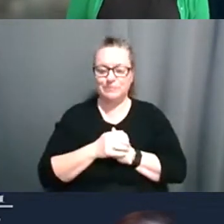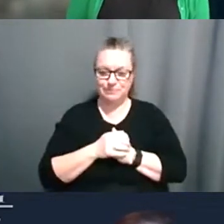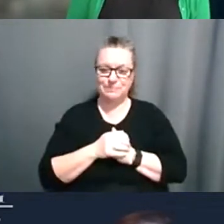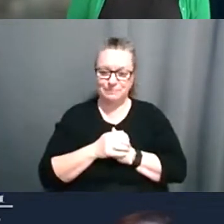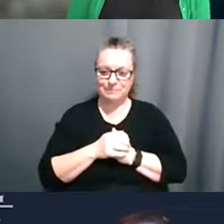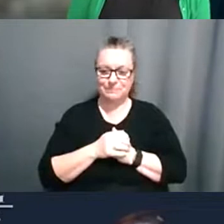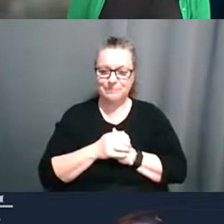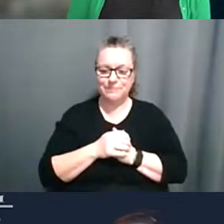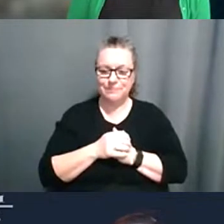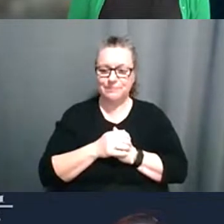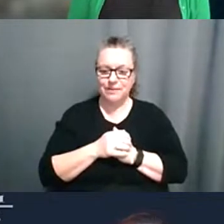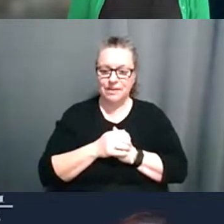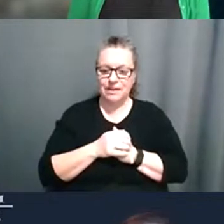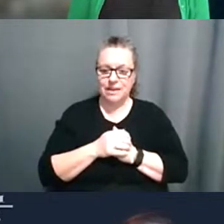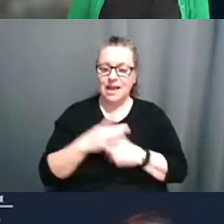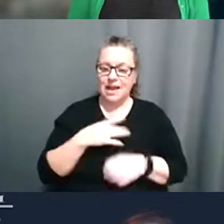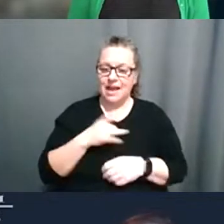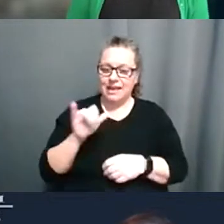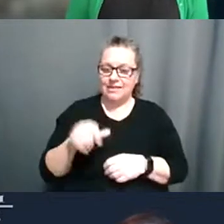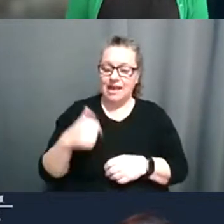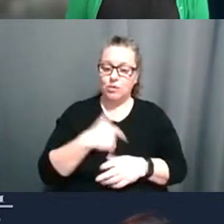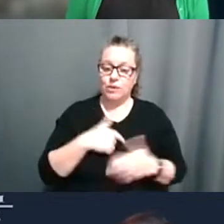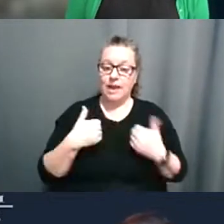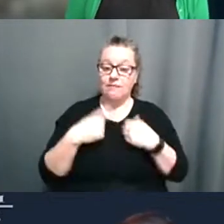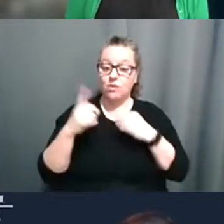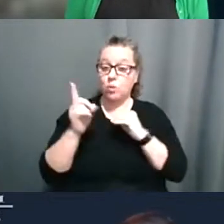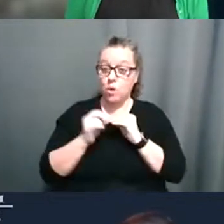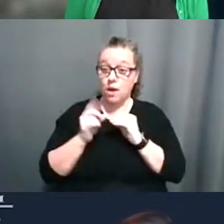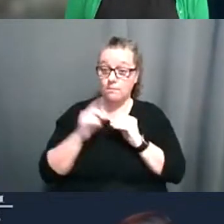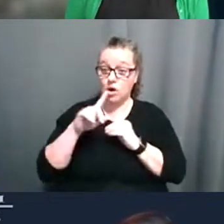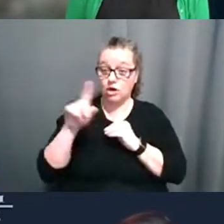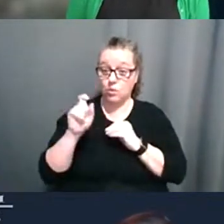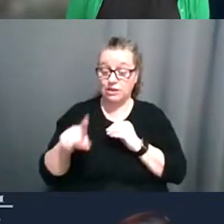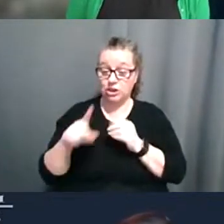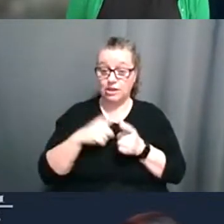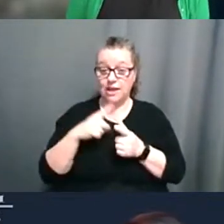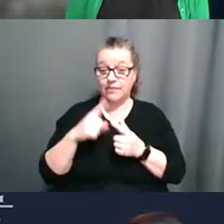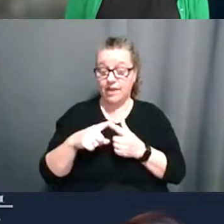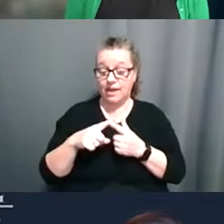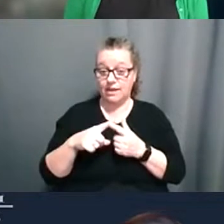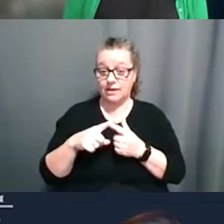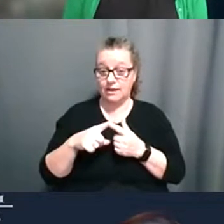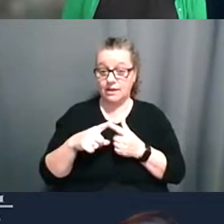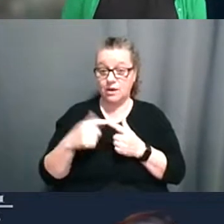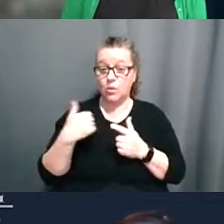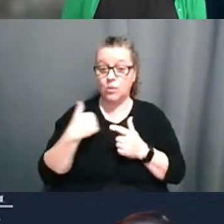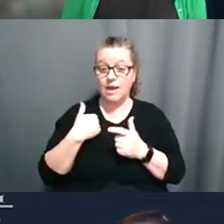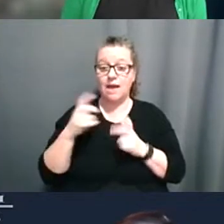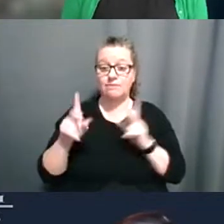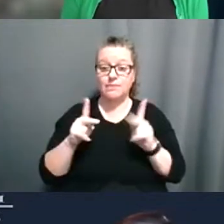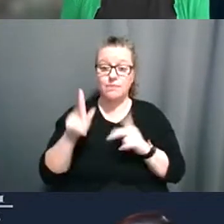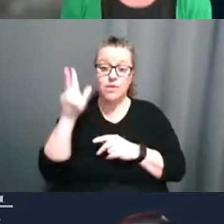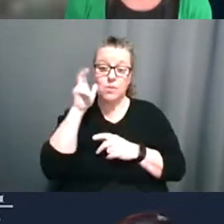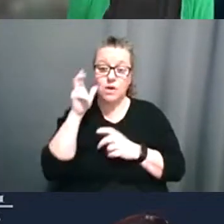that. We have one more question, and then we have some folks who want to hear more about